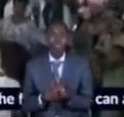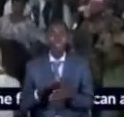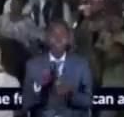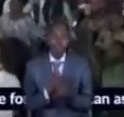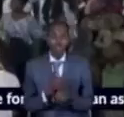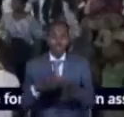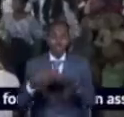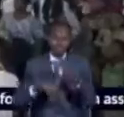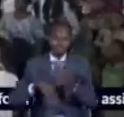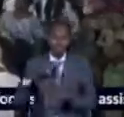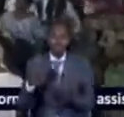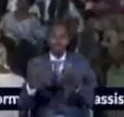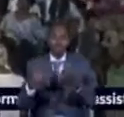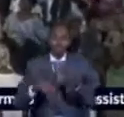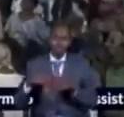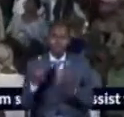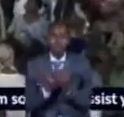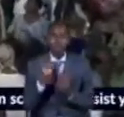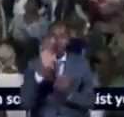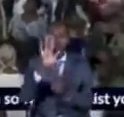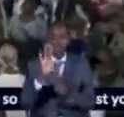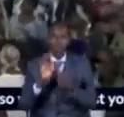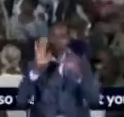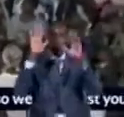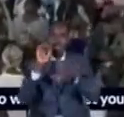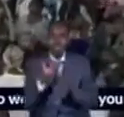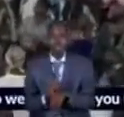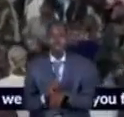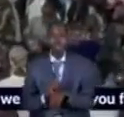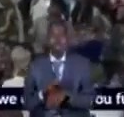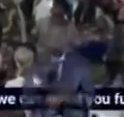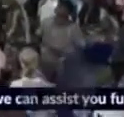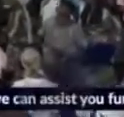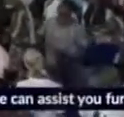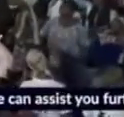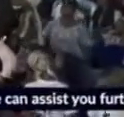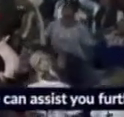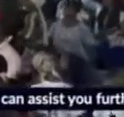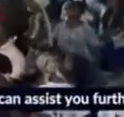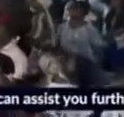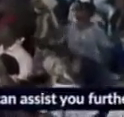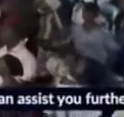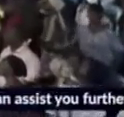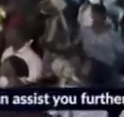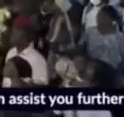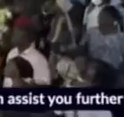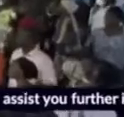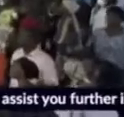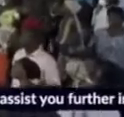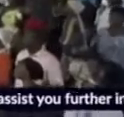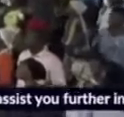Bring them out. Bring them out. When you see your miracle, just shout, hallelujah. Praise the Lord, hallelujah. Praise